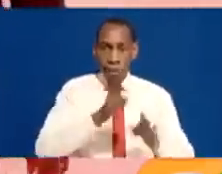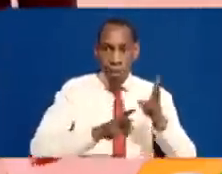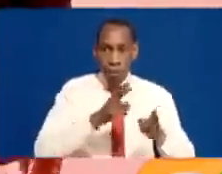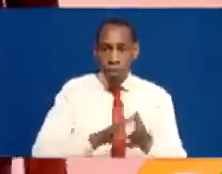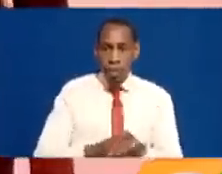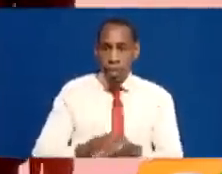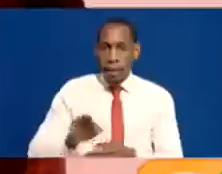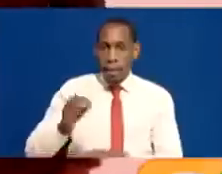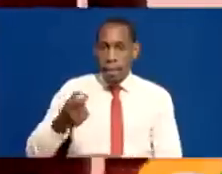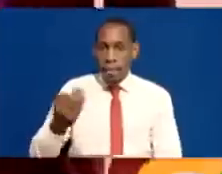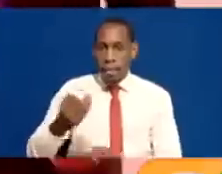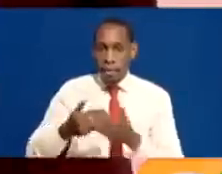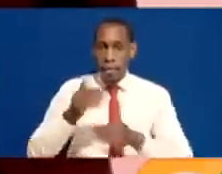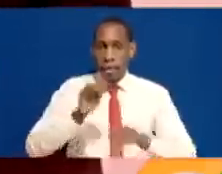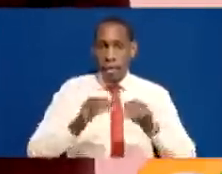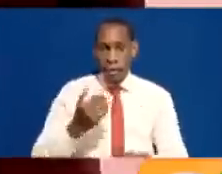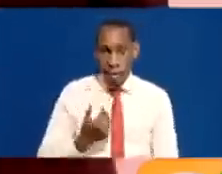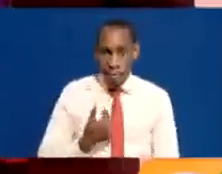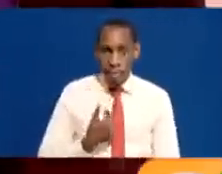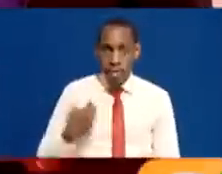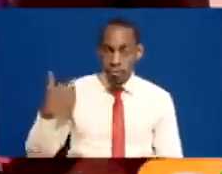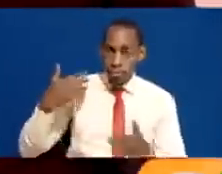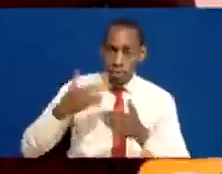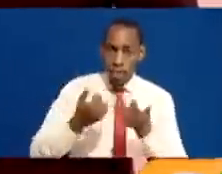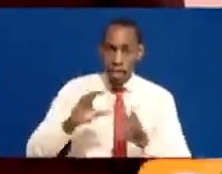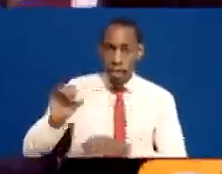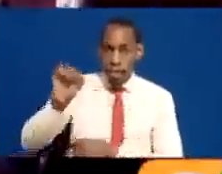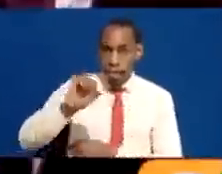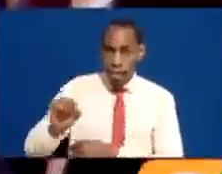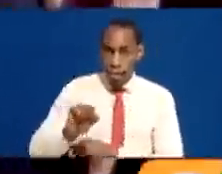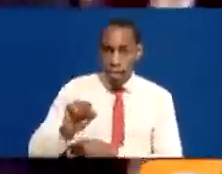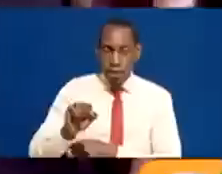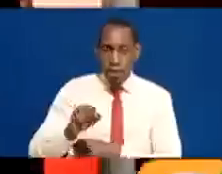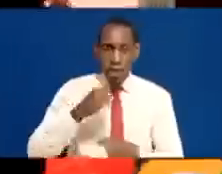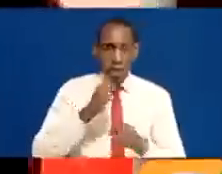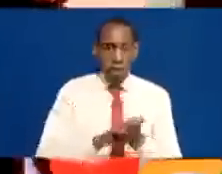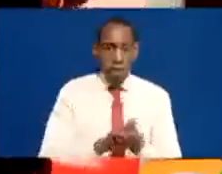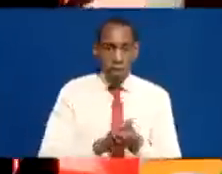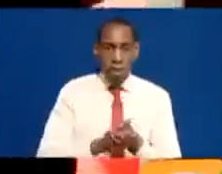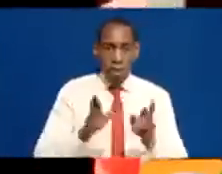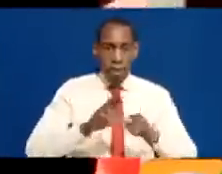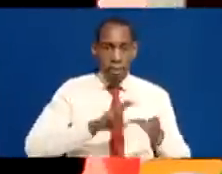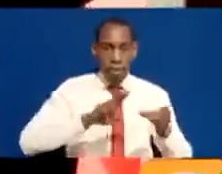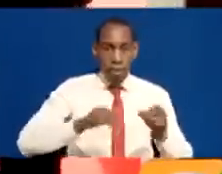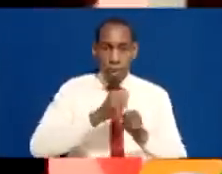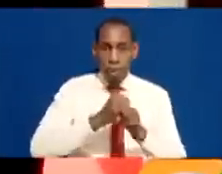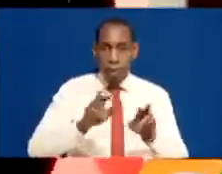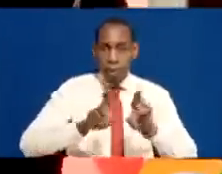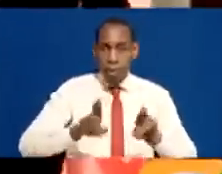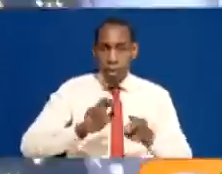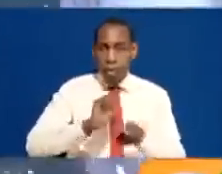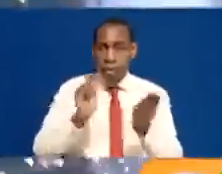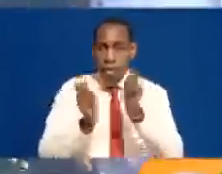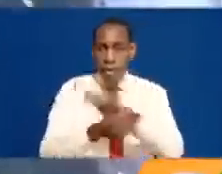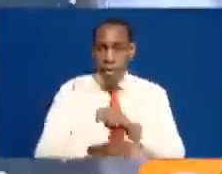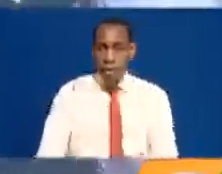nearly 3 months before the election. Ever since, cabinet secretaries have been winding down their tour of duty in readiness for transition.